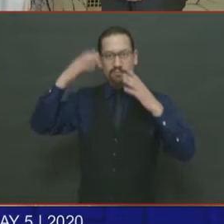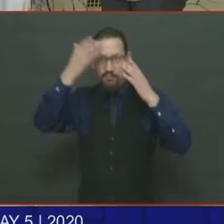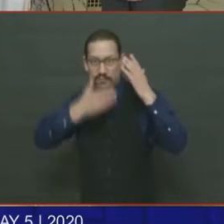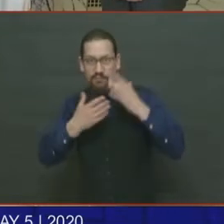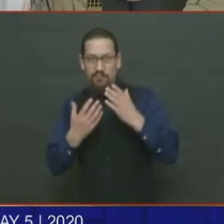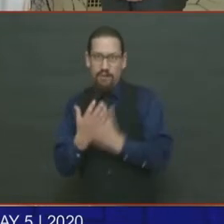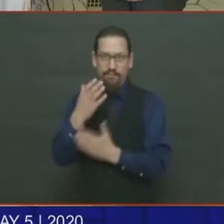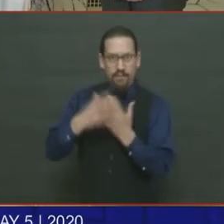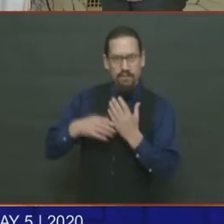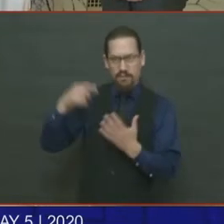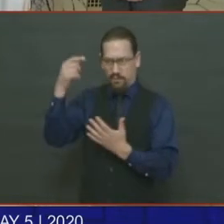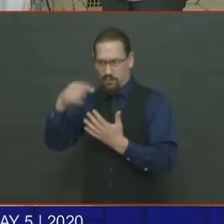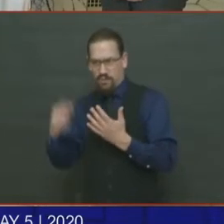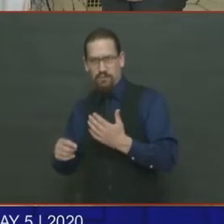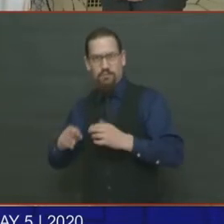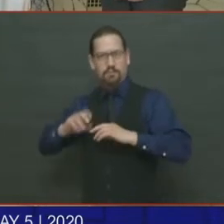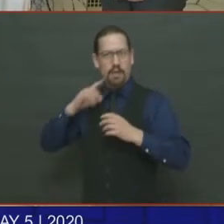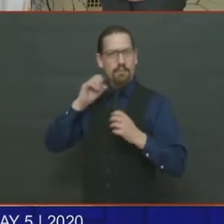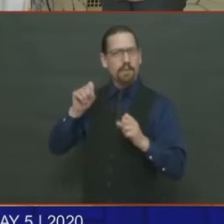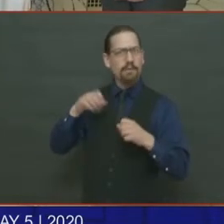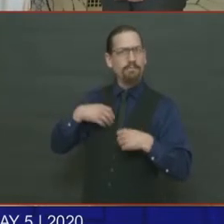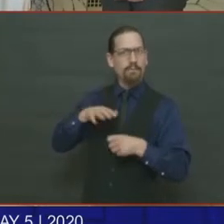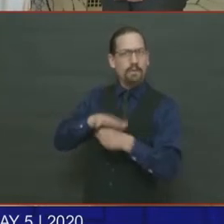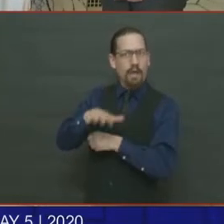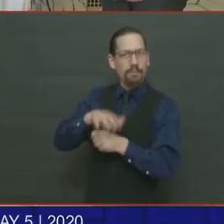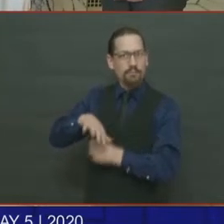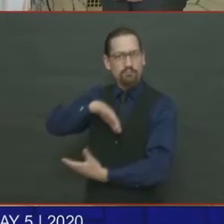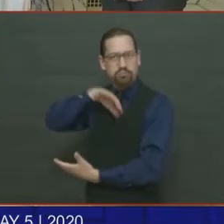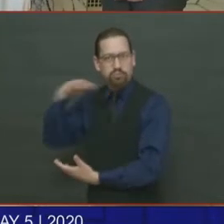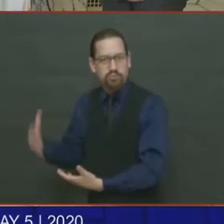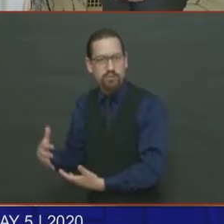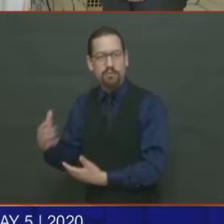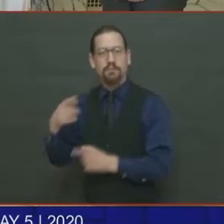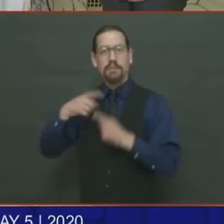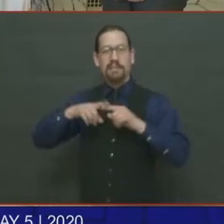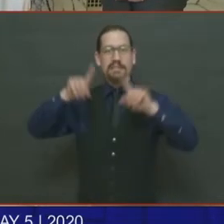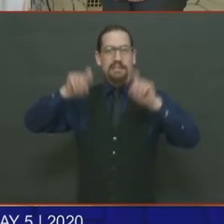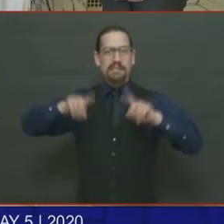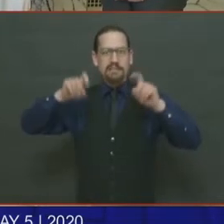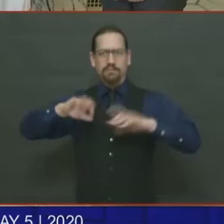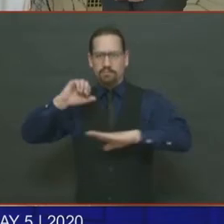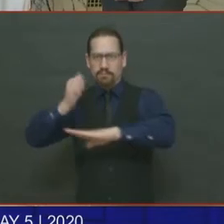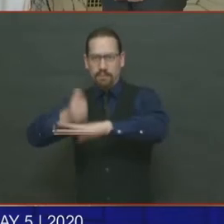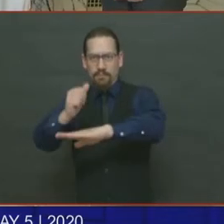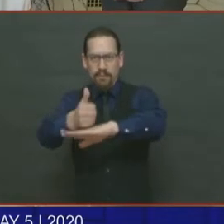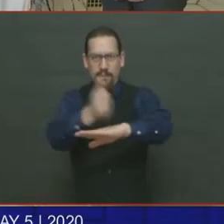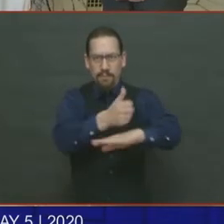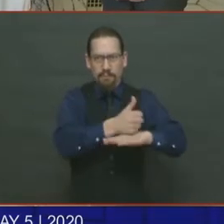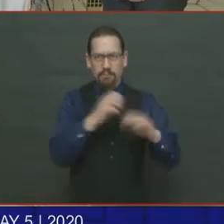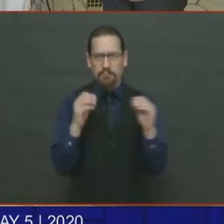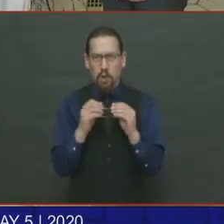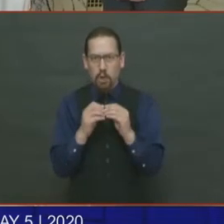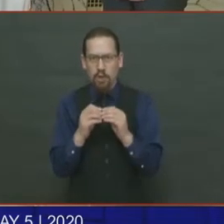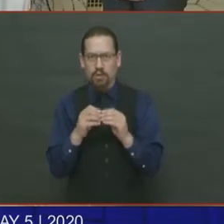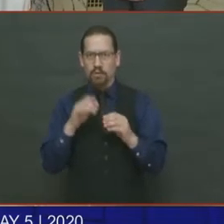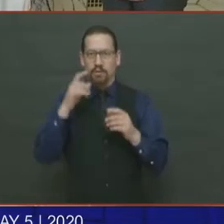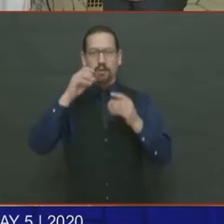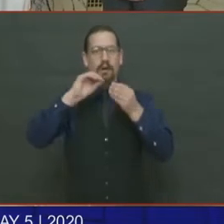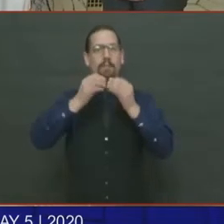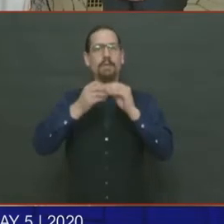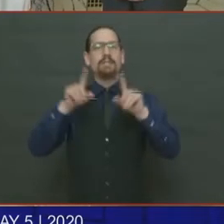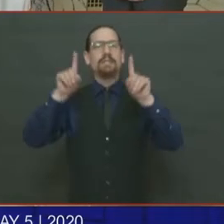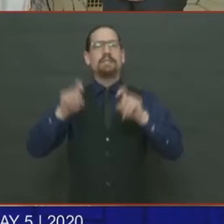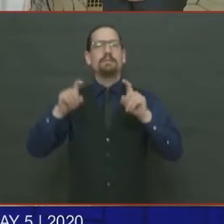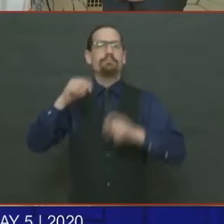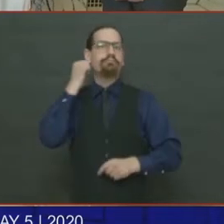have to have our testing in a place where it hits certain metrics. Everybody who has symptoms should be able to get a test within a day.